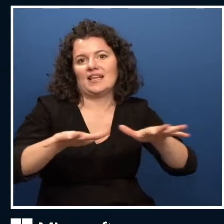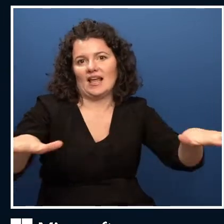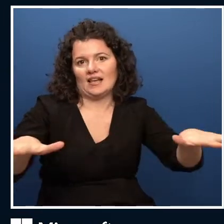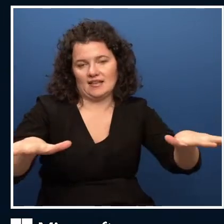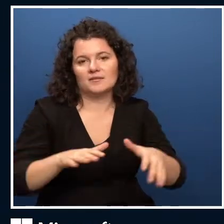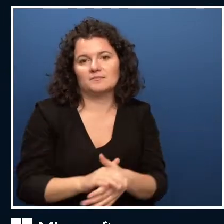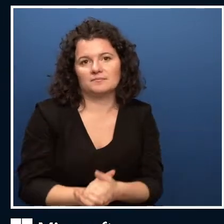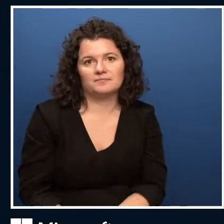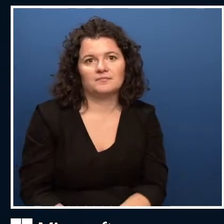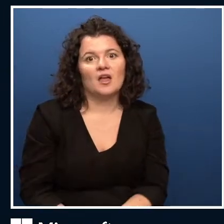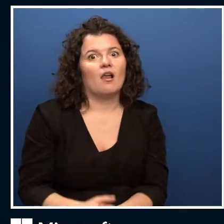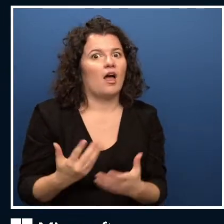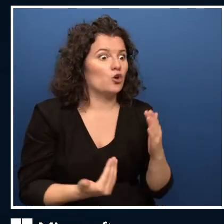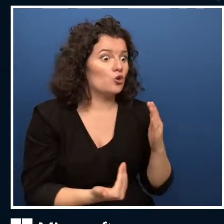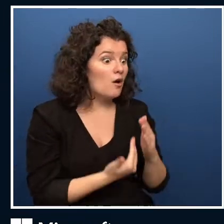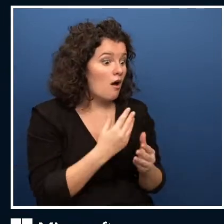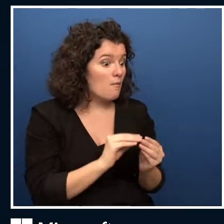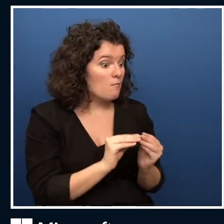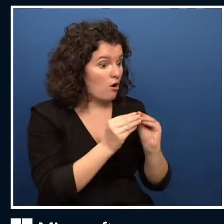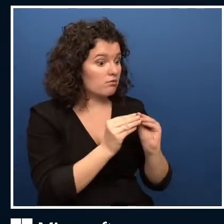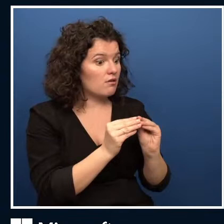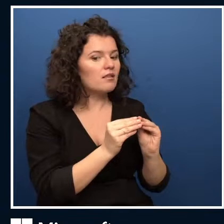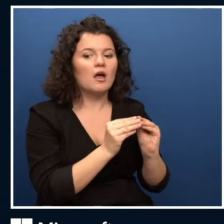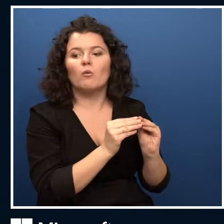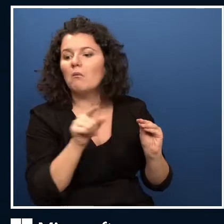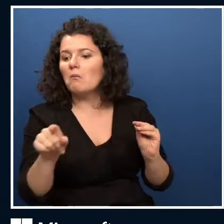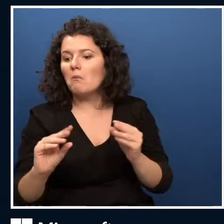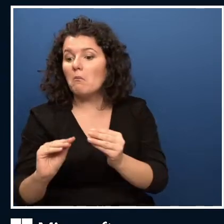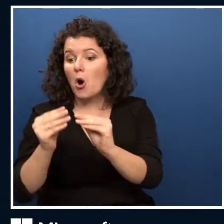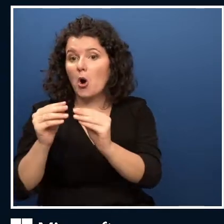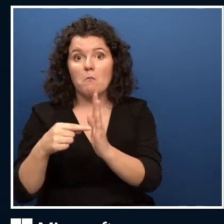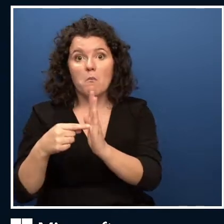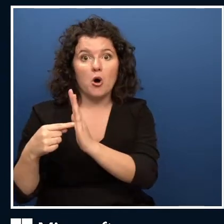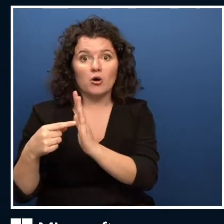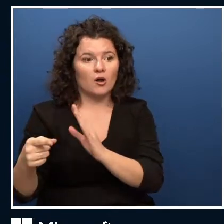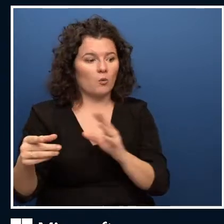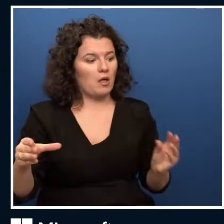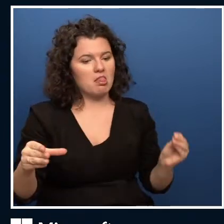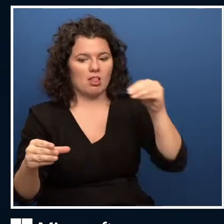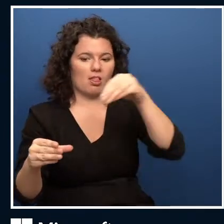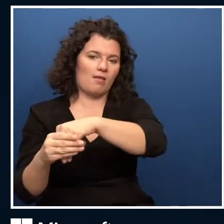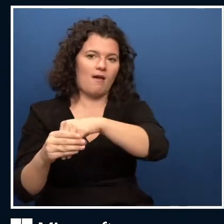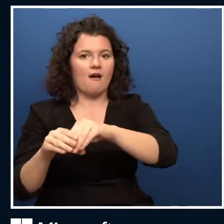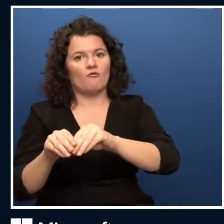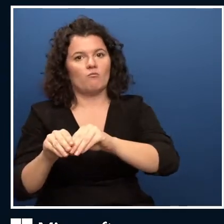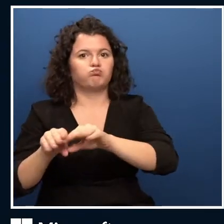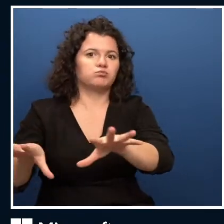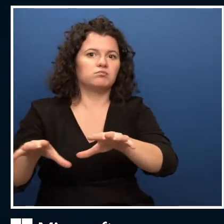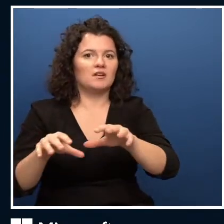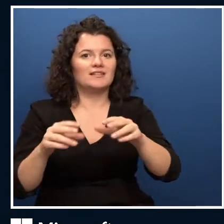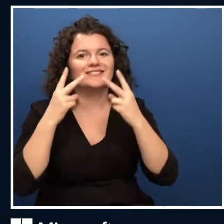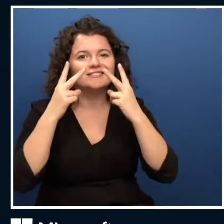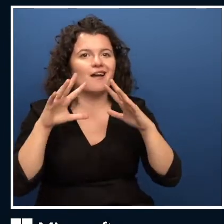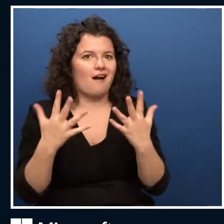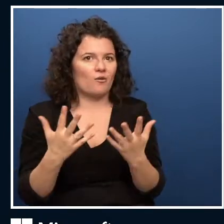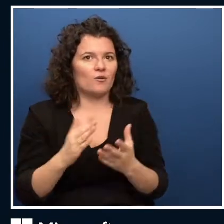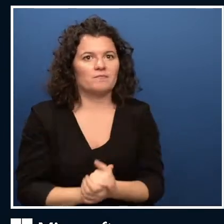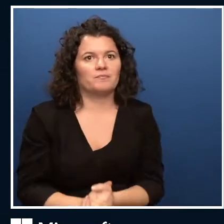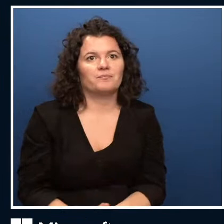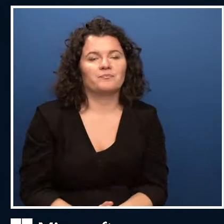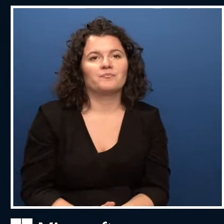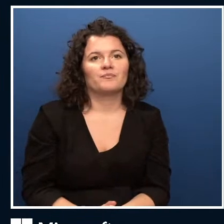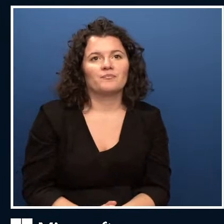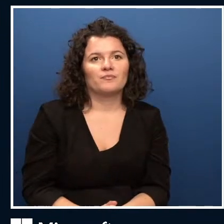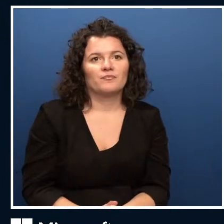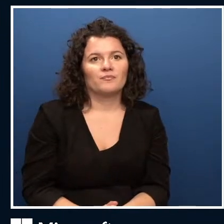models. And and last but not least is our attempts